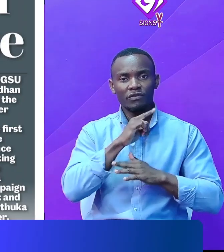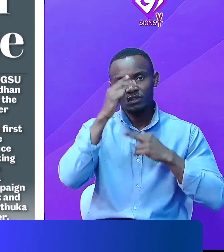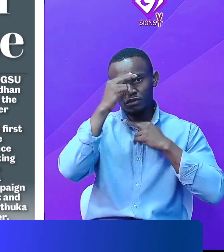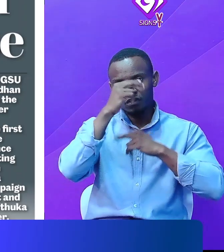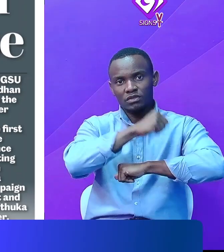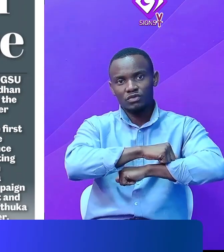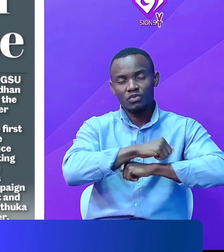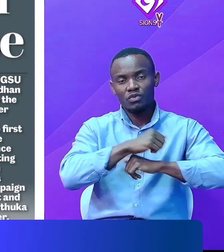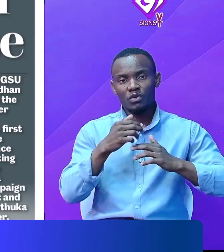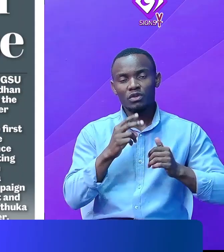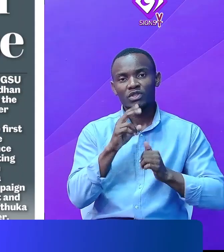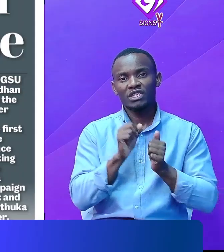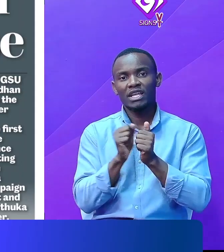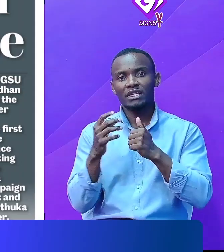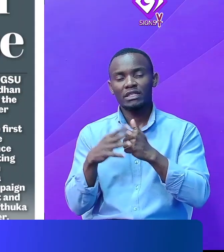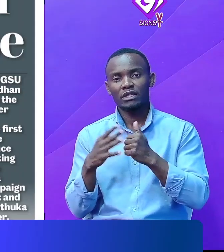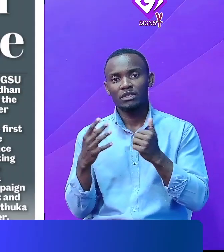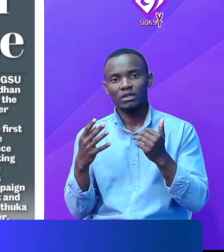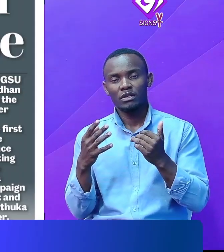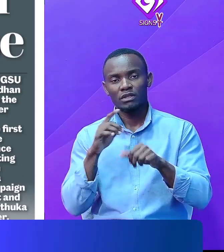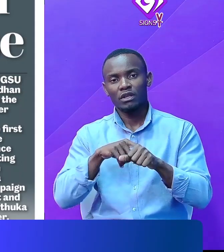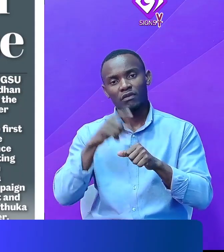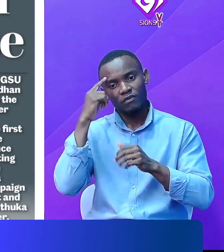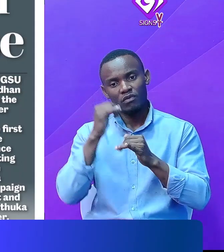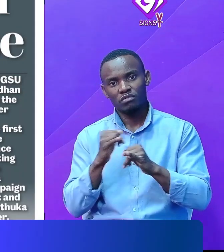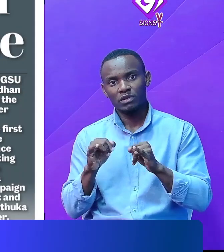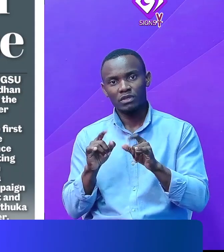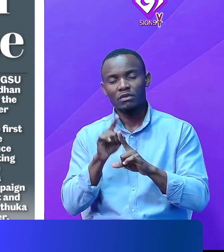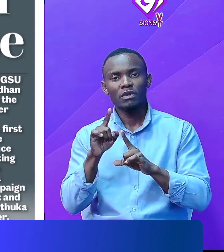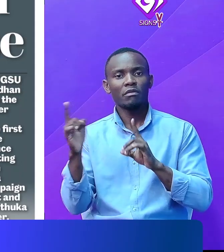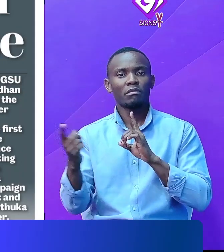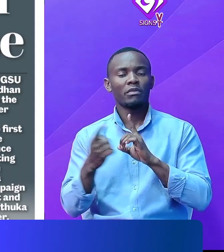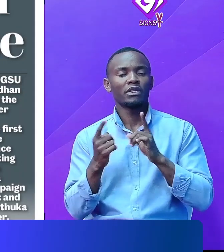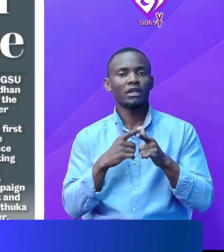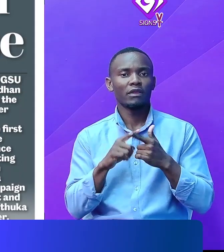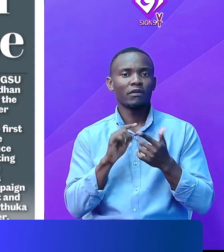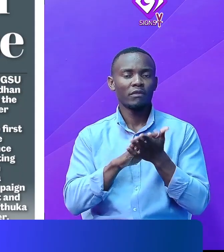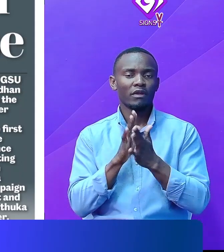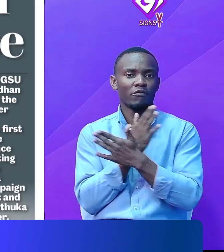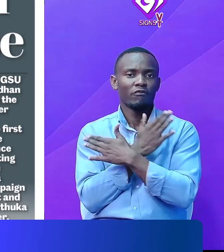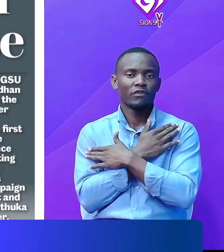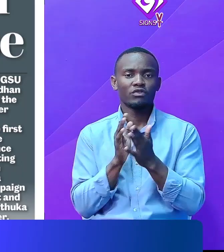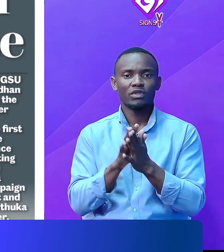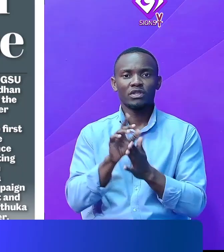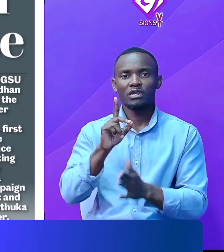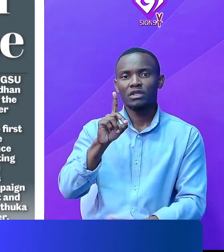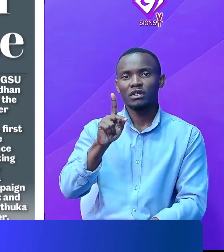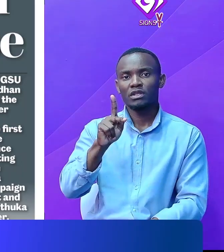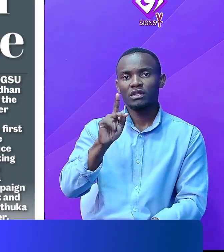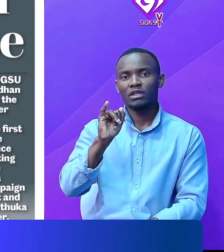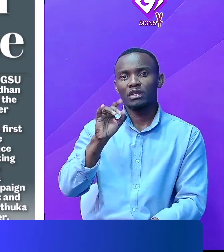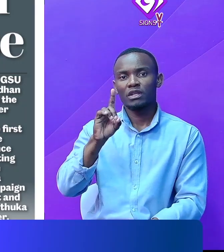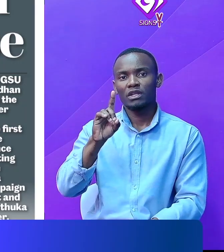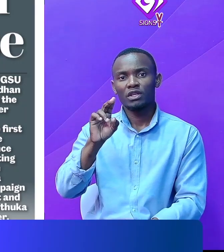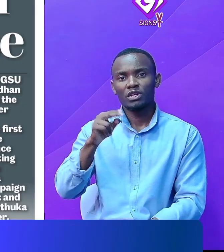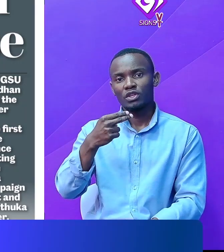campaign where he met and befriended Kiduka Kimunyi, Later, he joined the elite